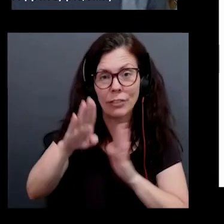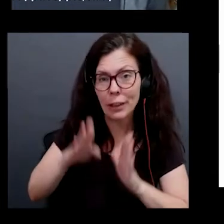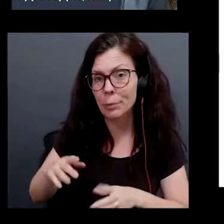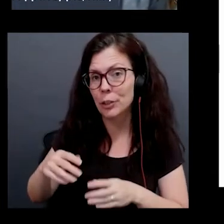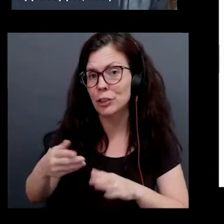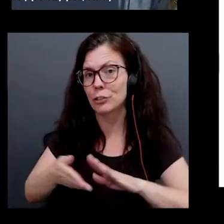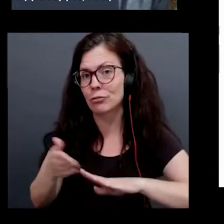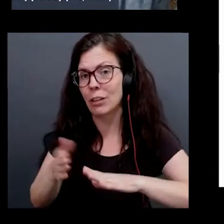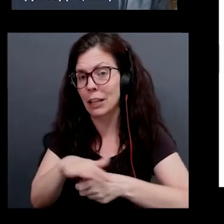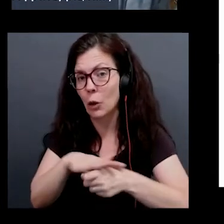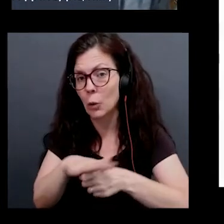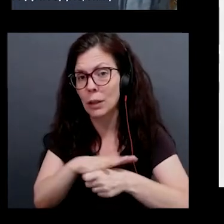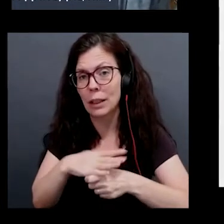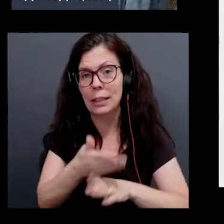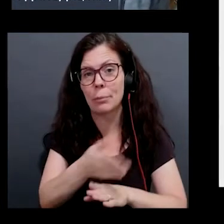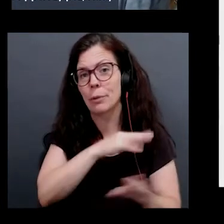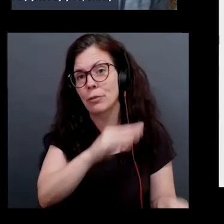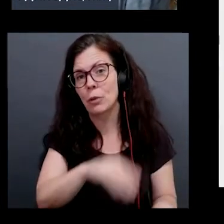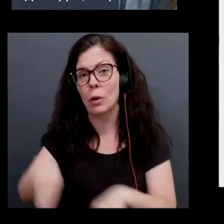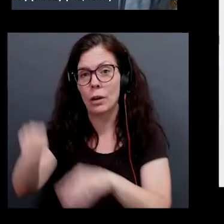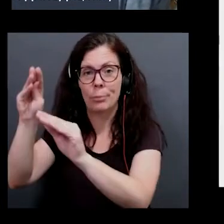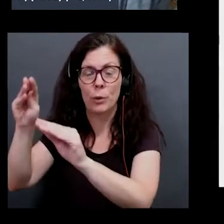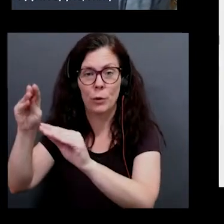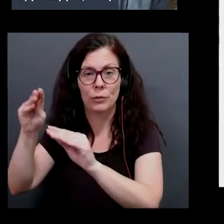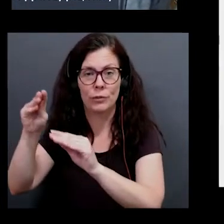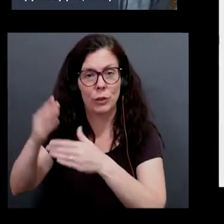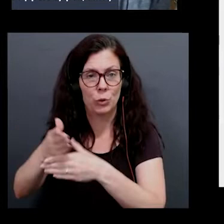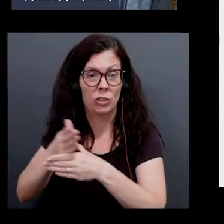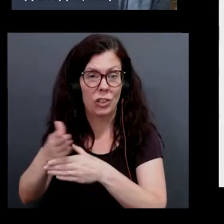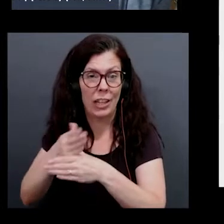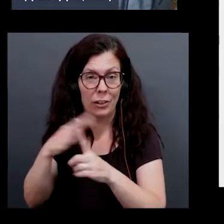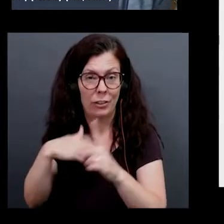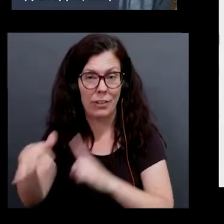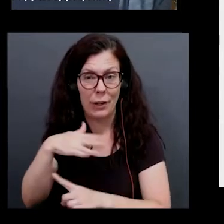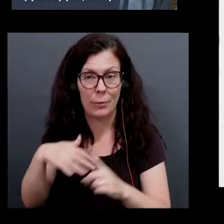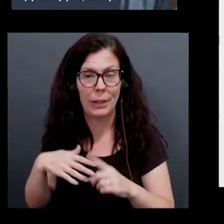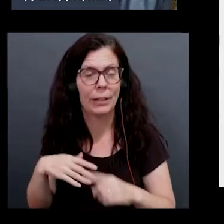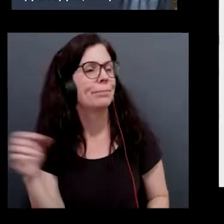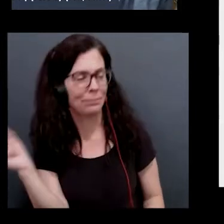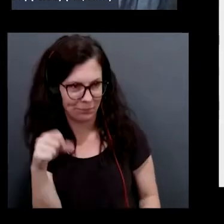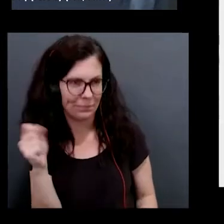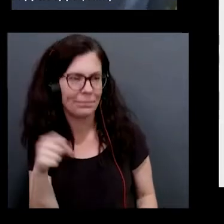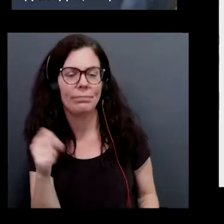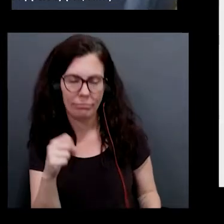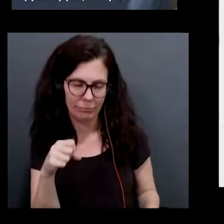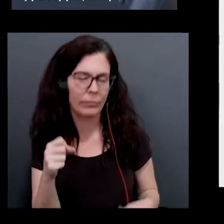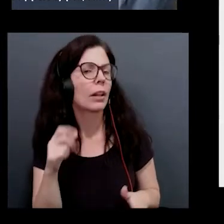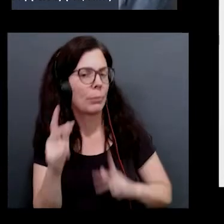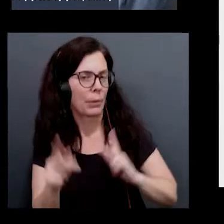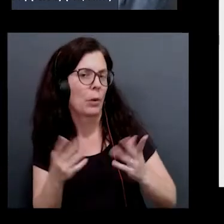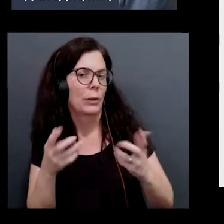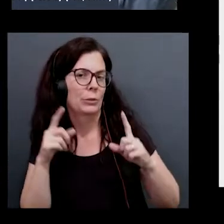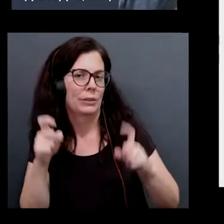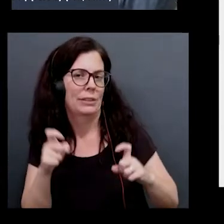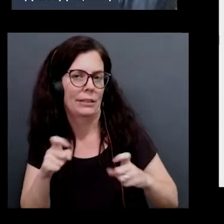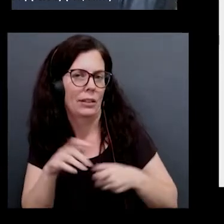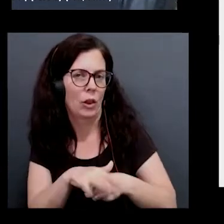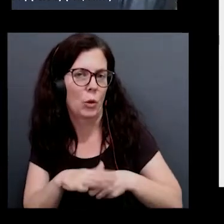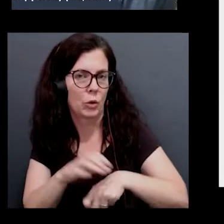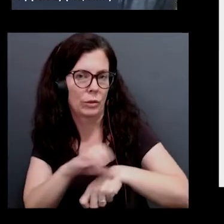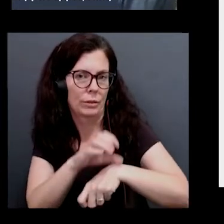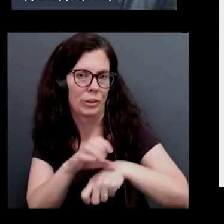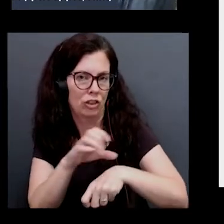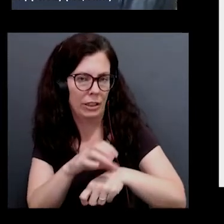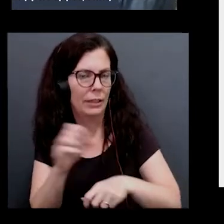move to, a shared environment or something? Yeah, absolutely. People want to try it on their local machines.